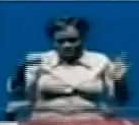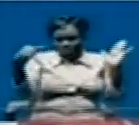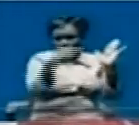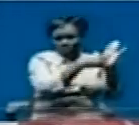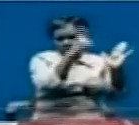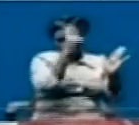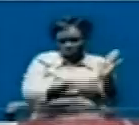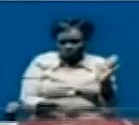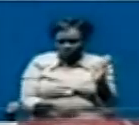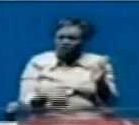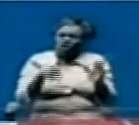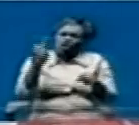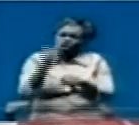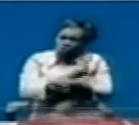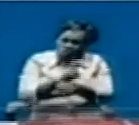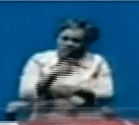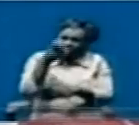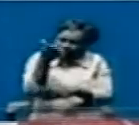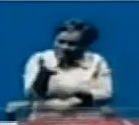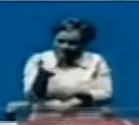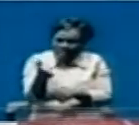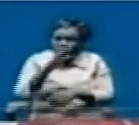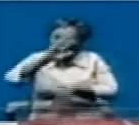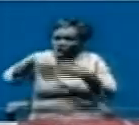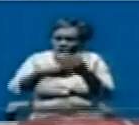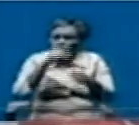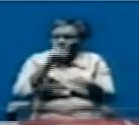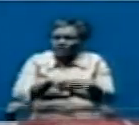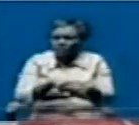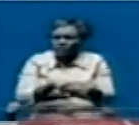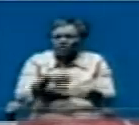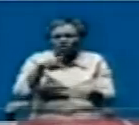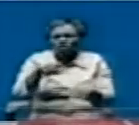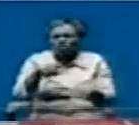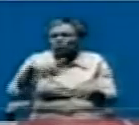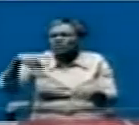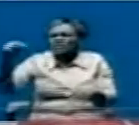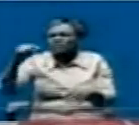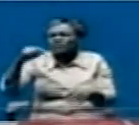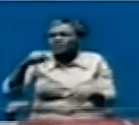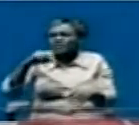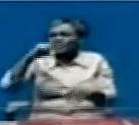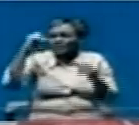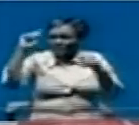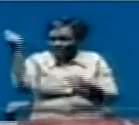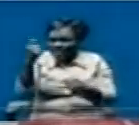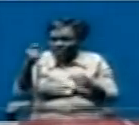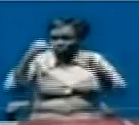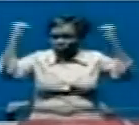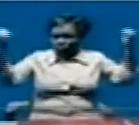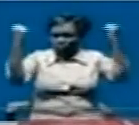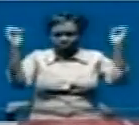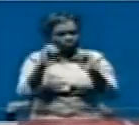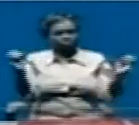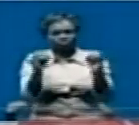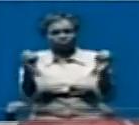this. What you're looking for is right where you are all the time. You don't got to leave Kenya to become great. It's right in Kenya. That's right.